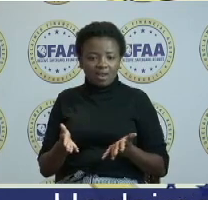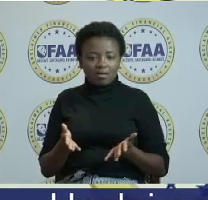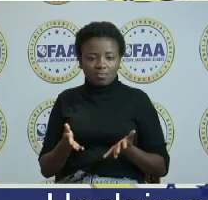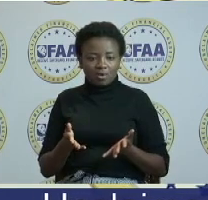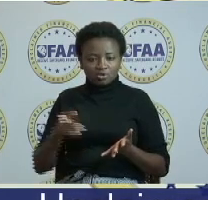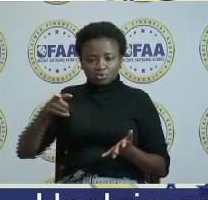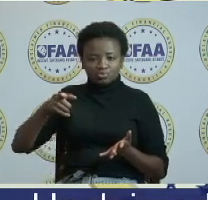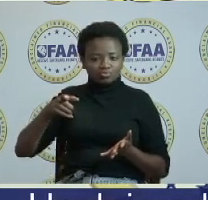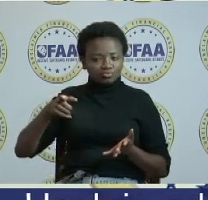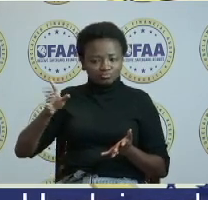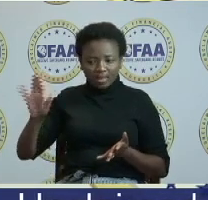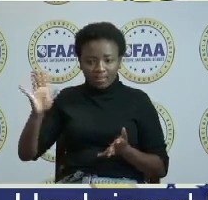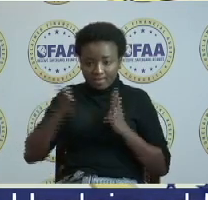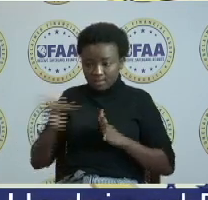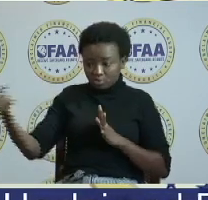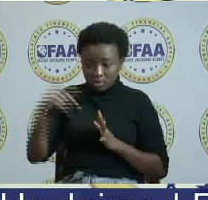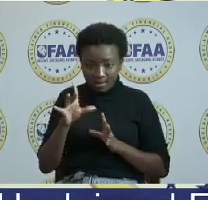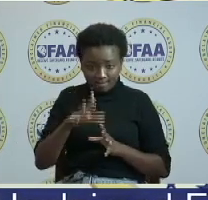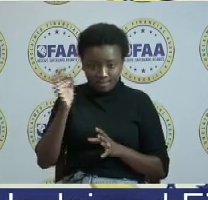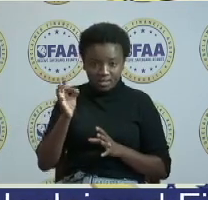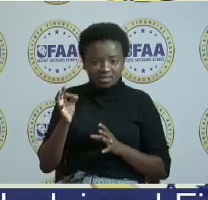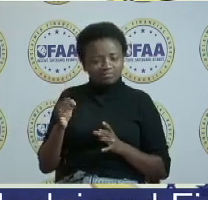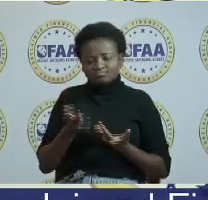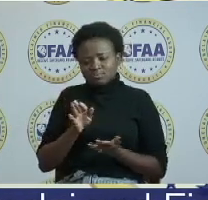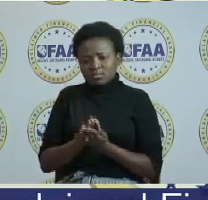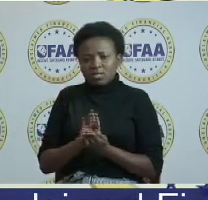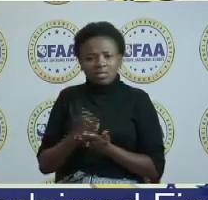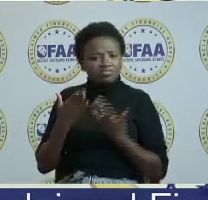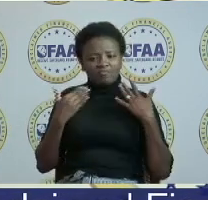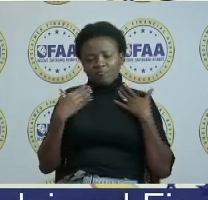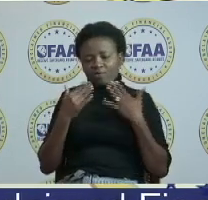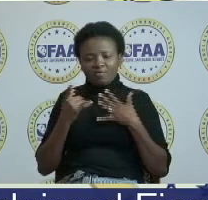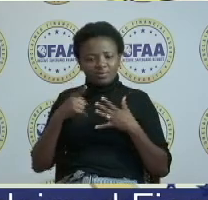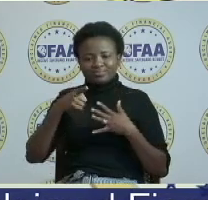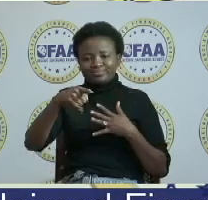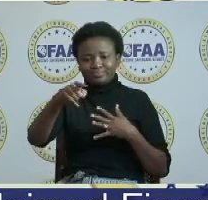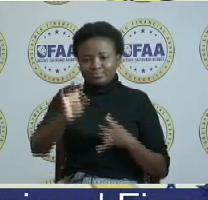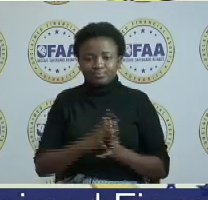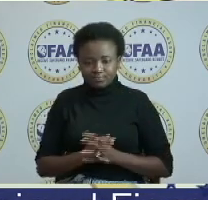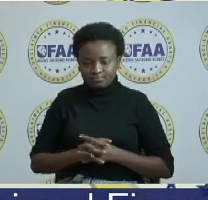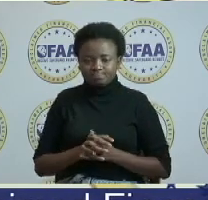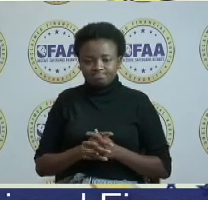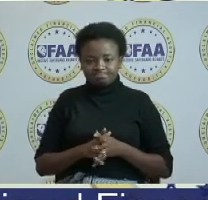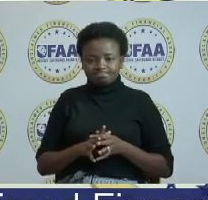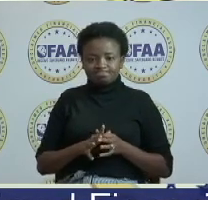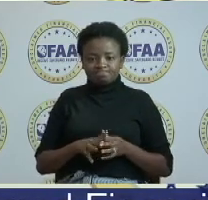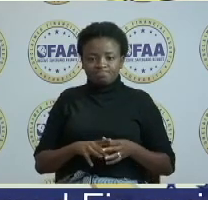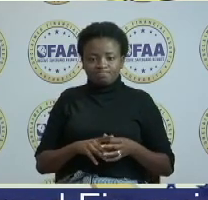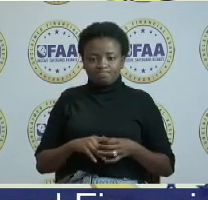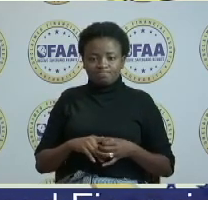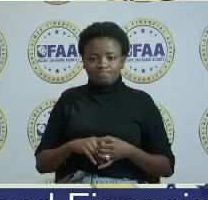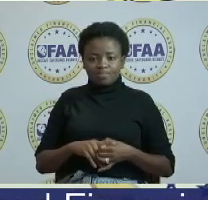a claimant or their beneficiary in the future, as far as the current regulation is